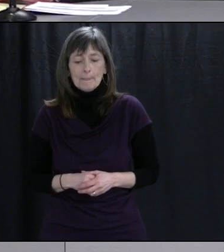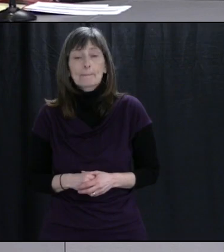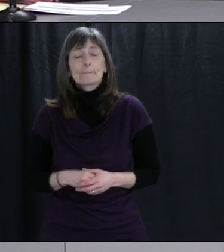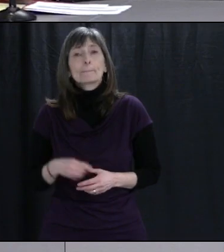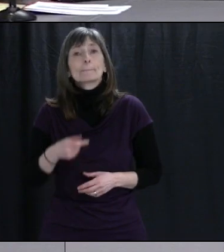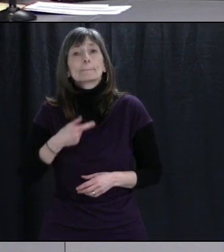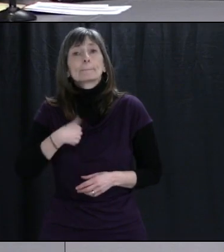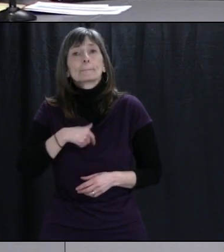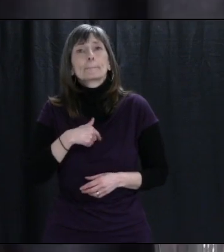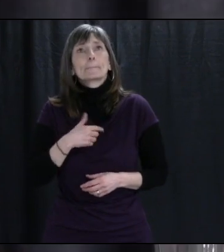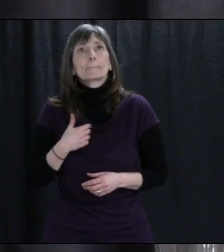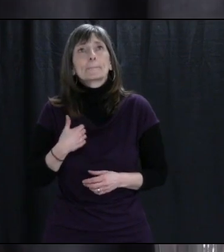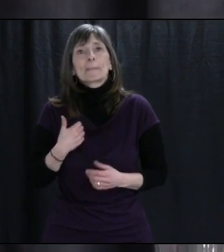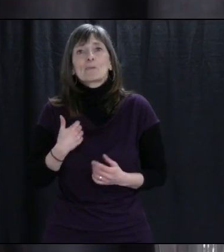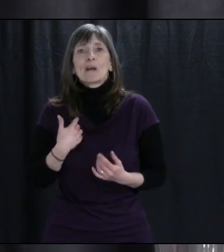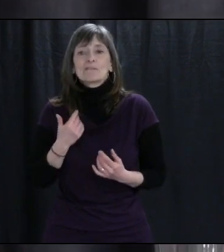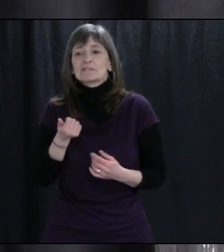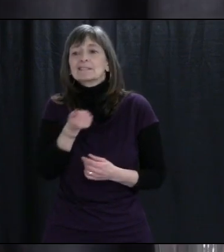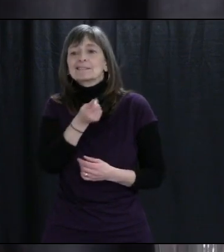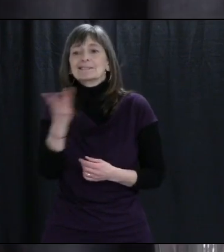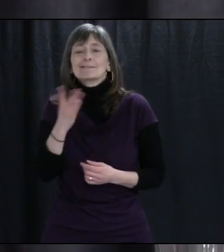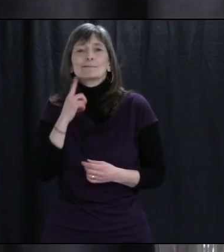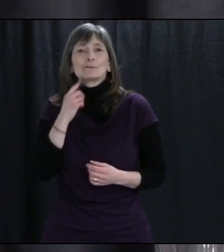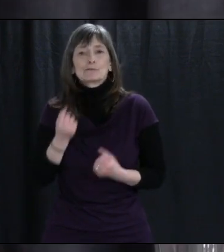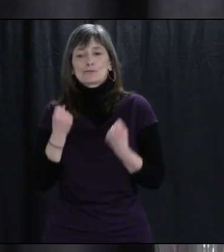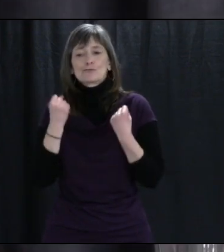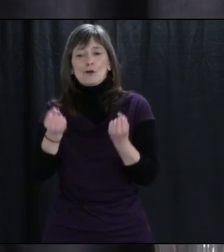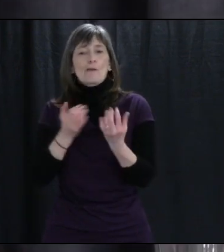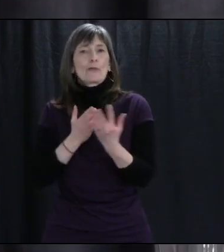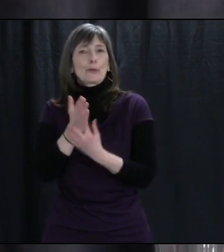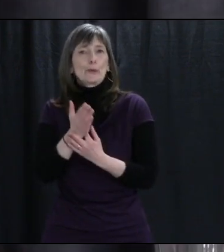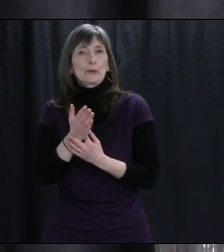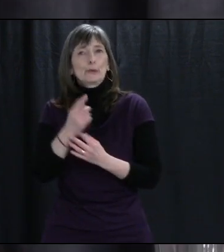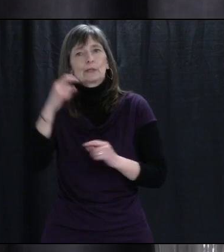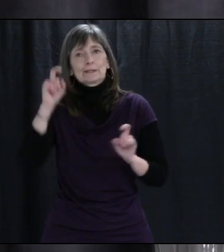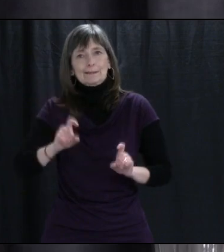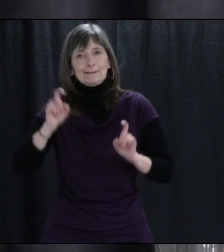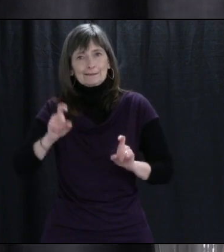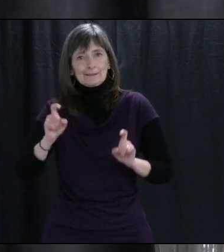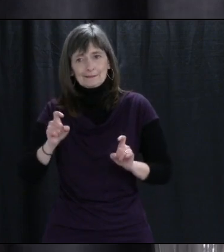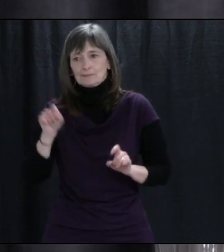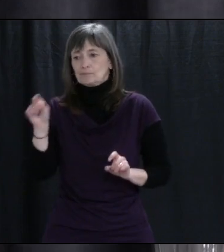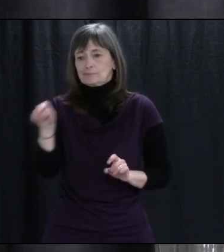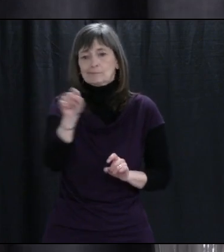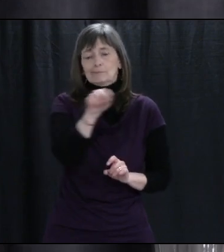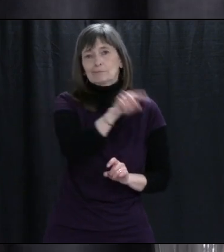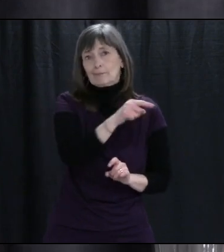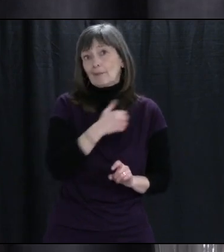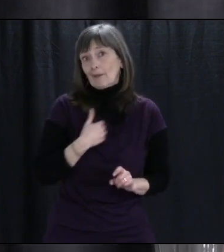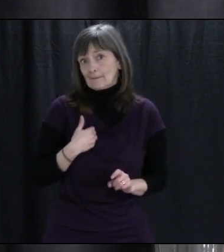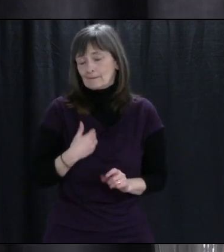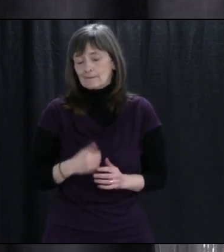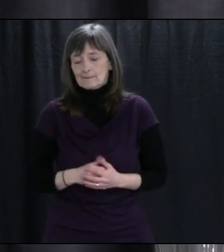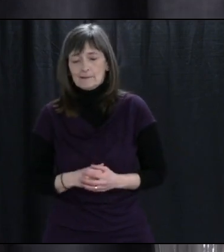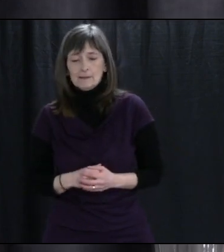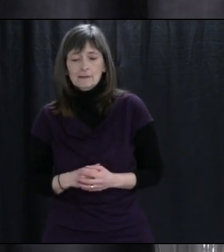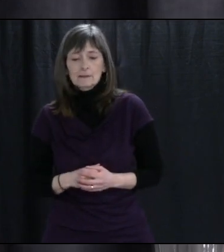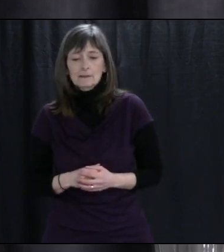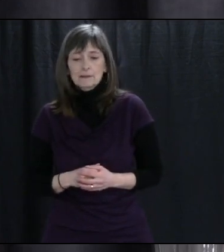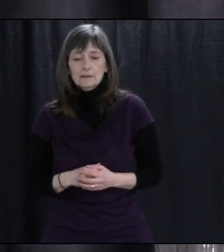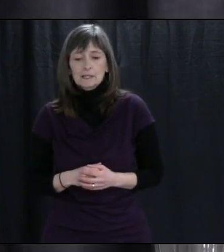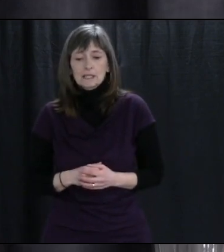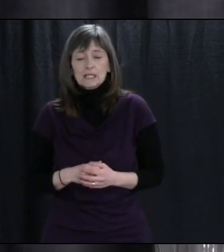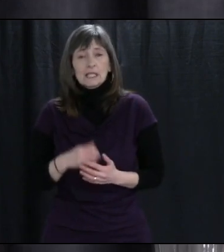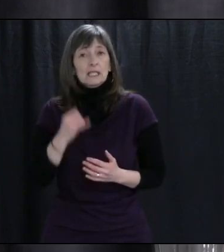mobile drive-through testing stations across the province. We have arrangements for people